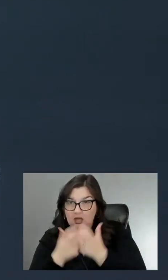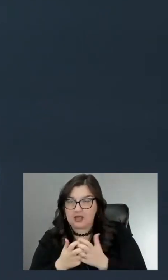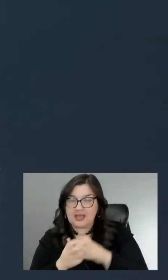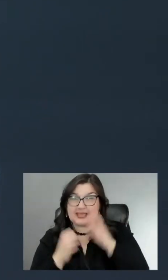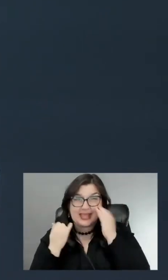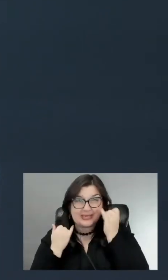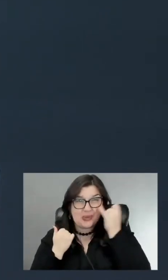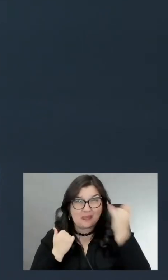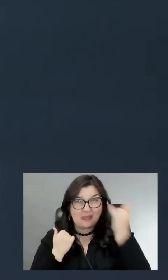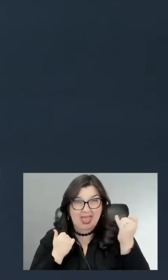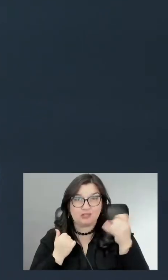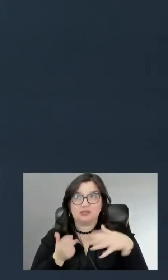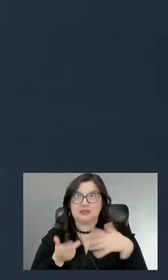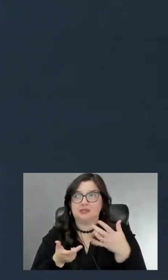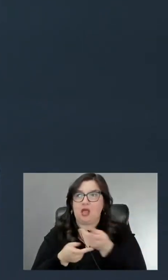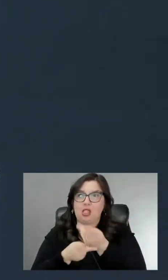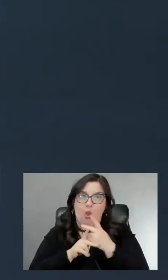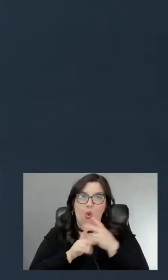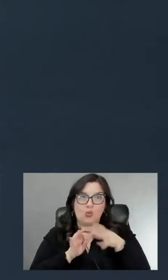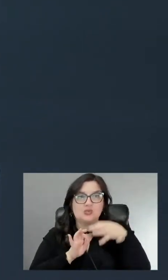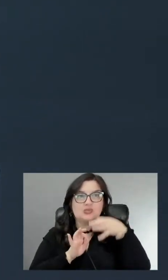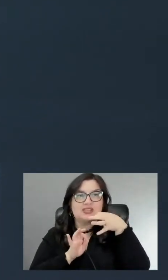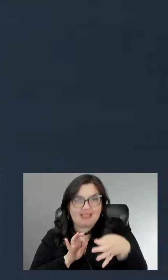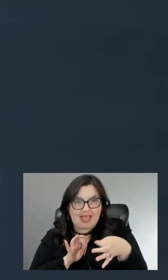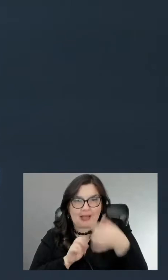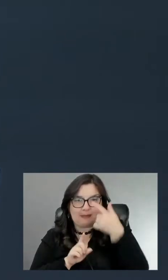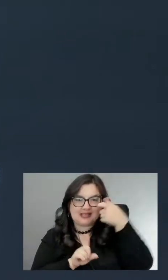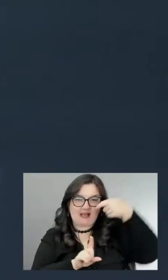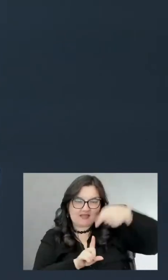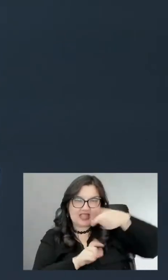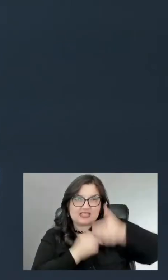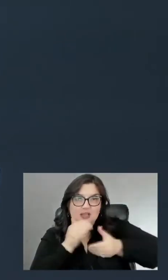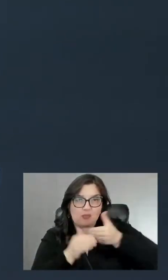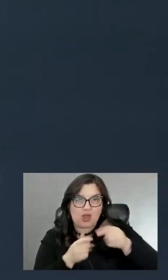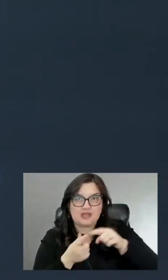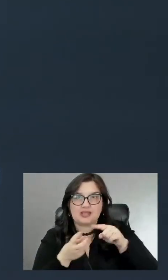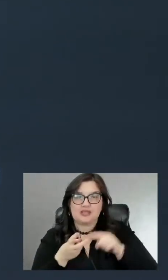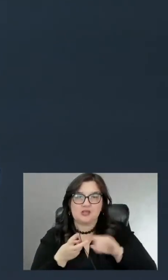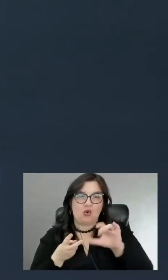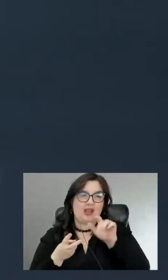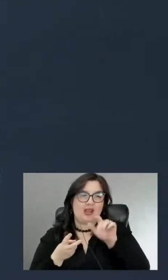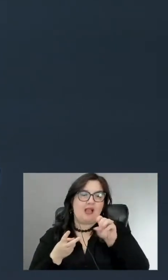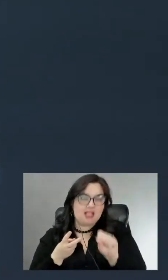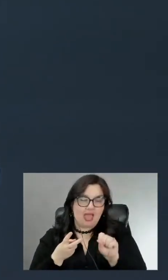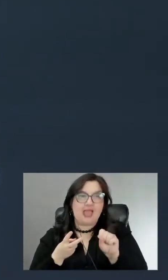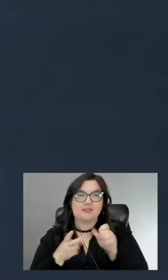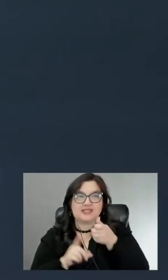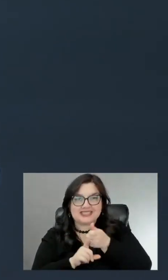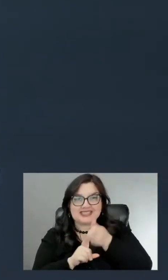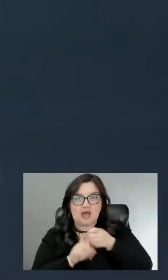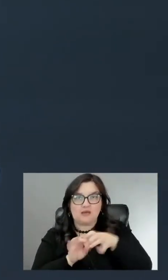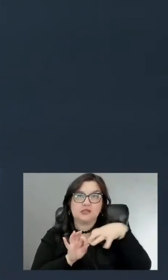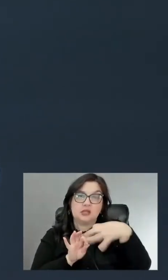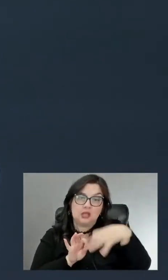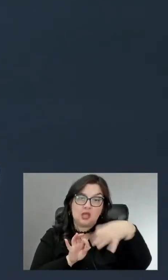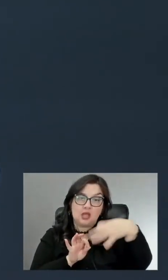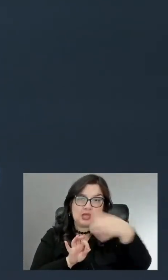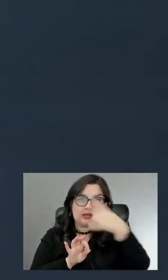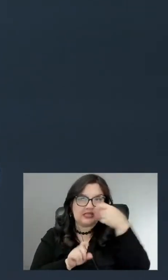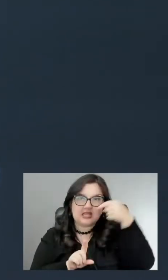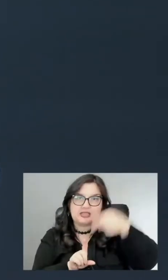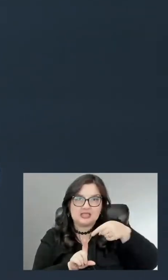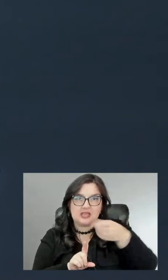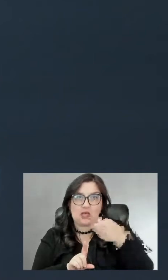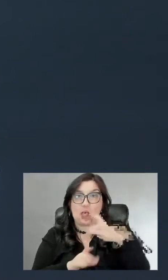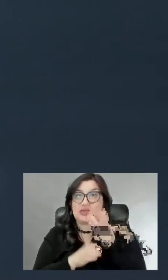that were delayed by this process, or claims processing that was delayed by this process, or some people just went ahead and did OCR, which is